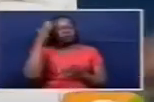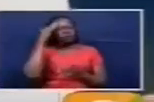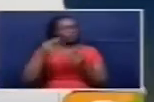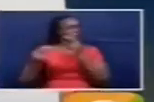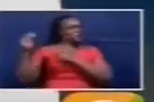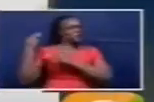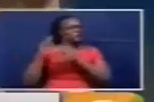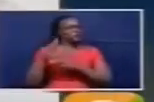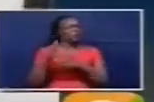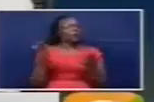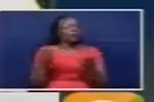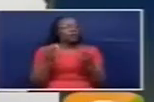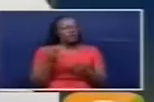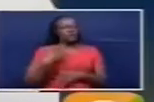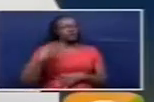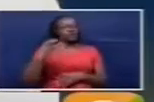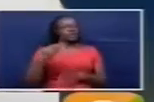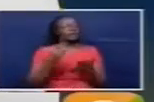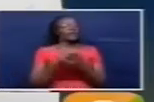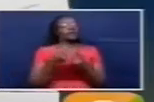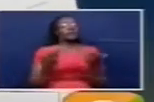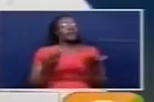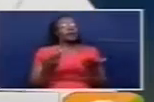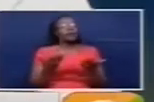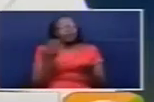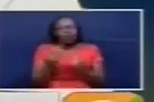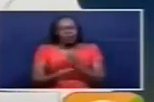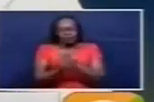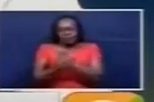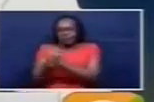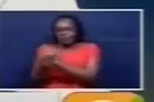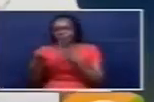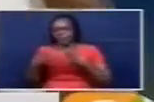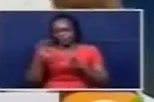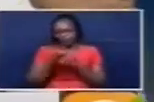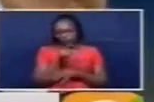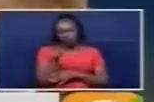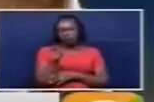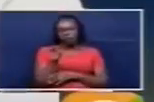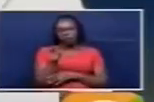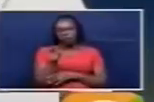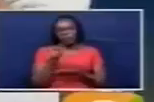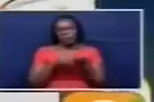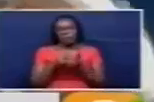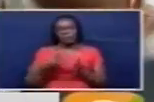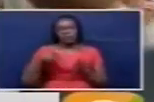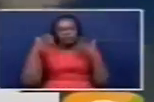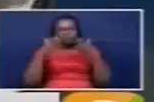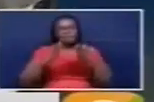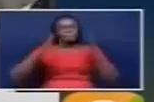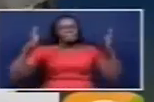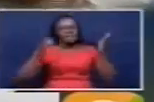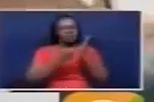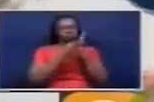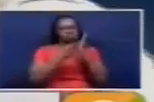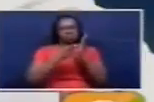get your money from? Why are you bribing me to vote for you? So let's not play party politics. Party politics for the bigger boys. Those that can be able to say it's between the troop